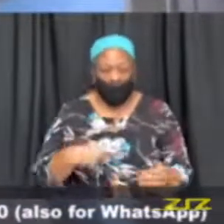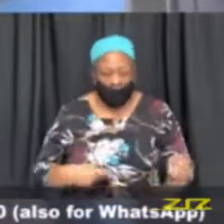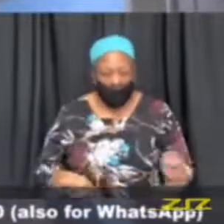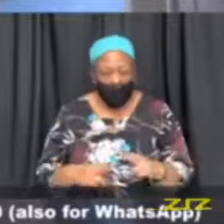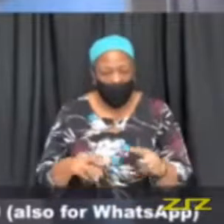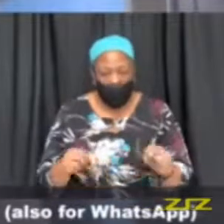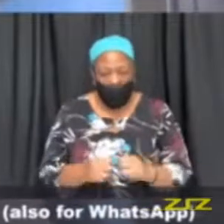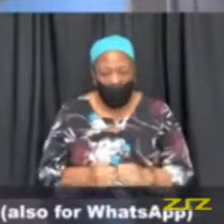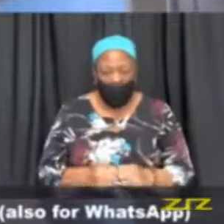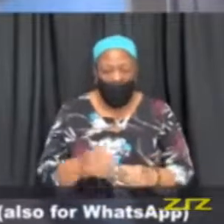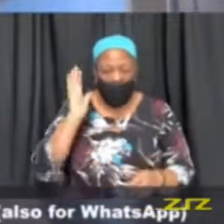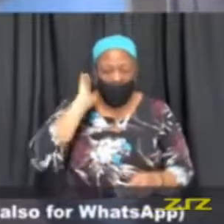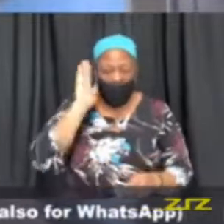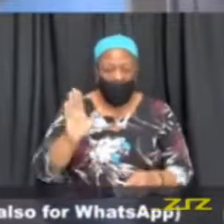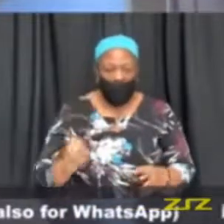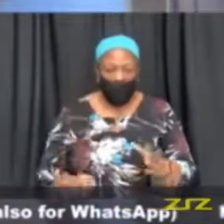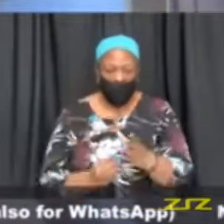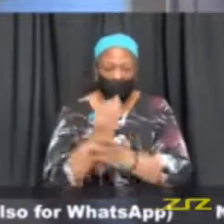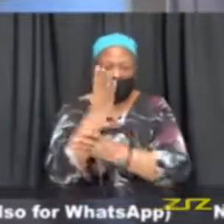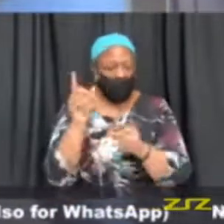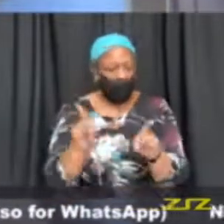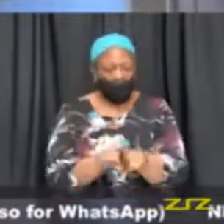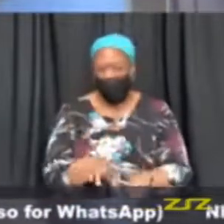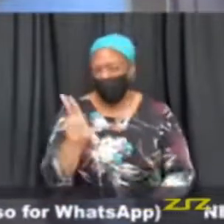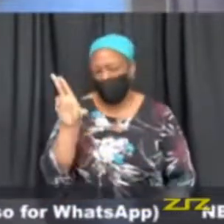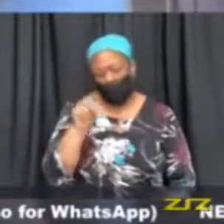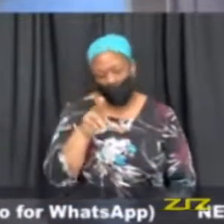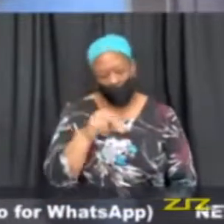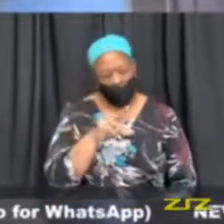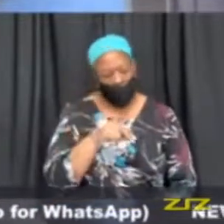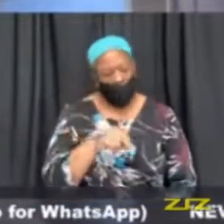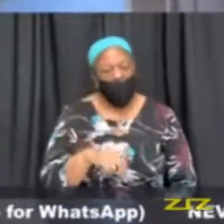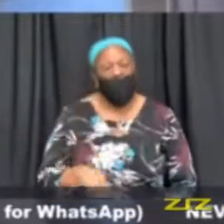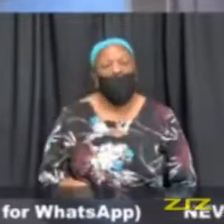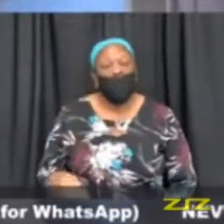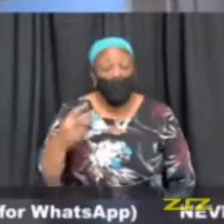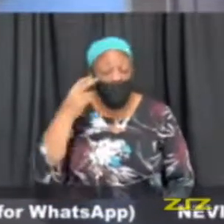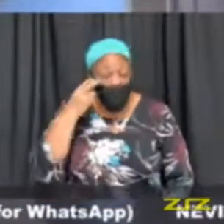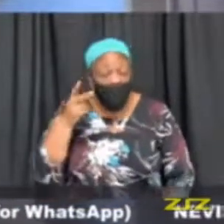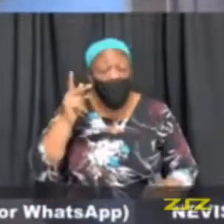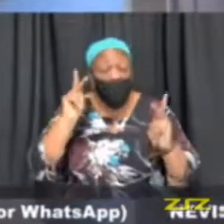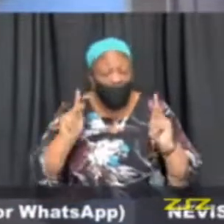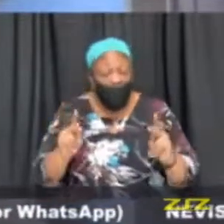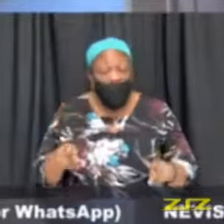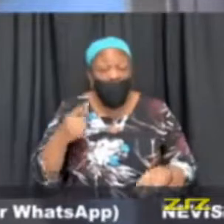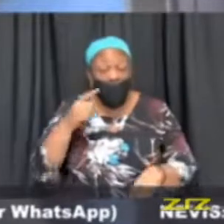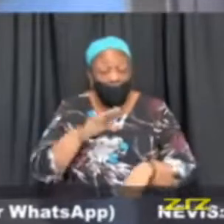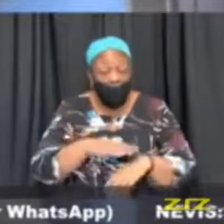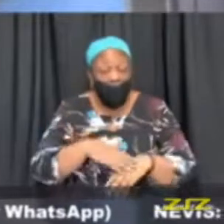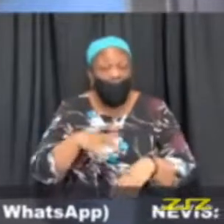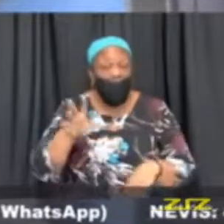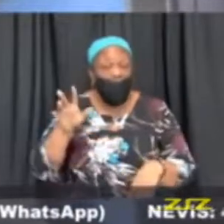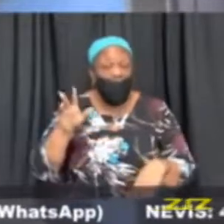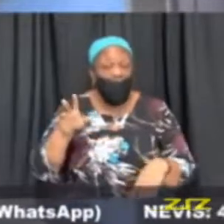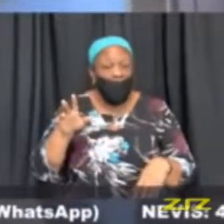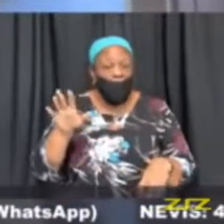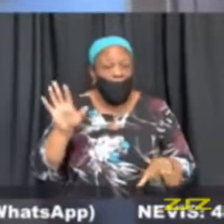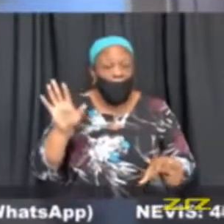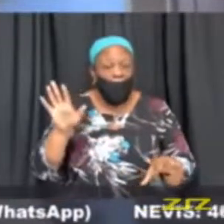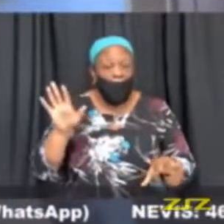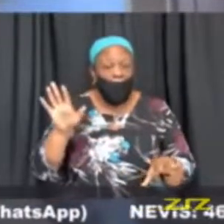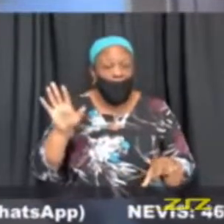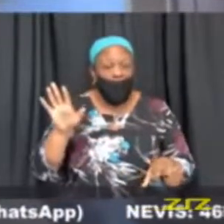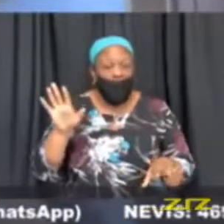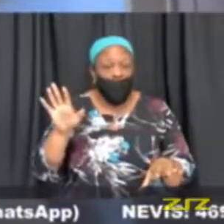a lot of information being provided on our social media platforms, the